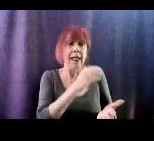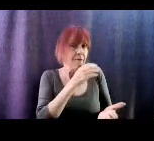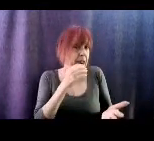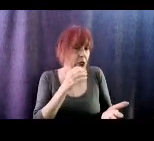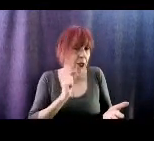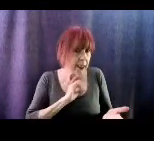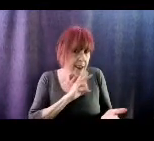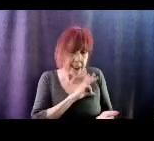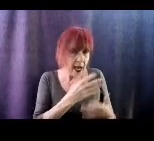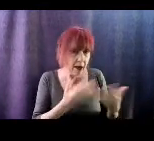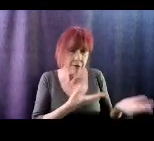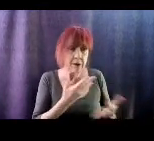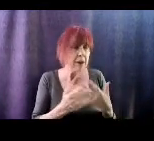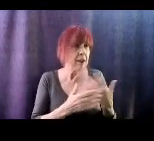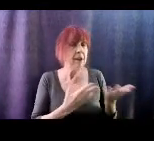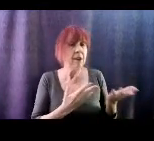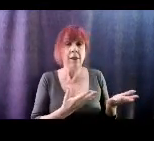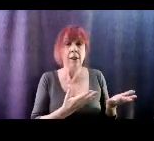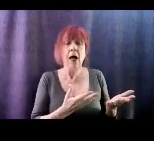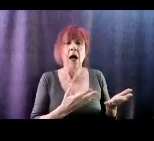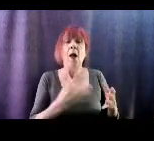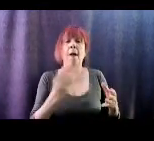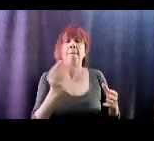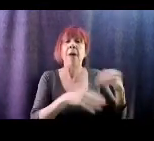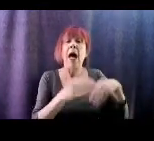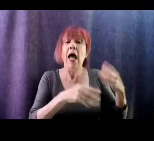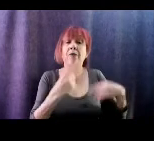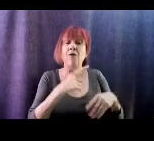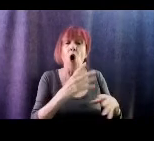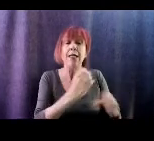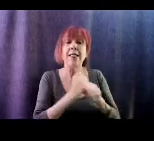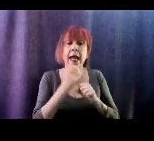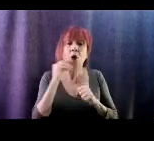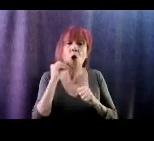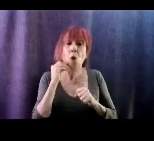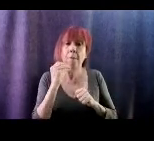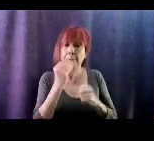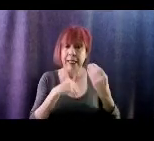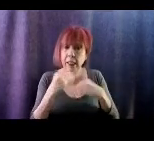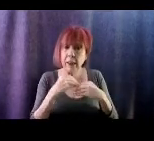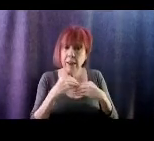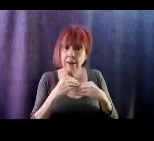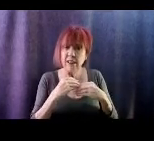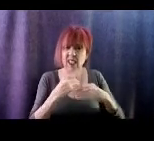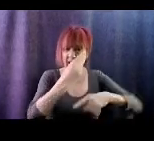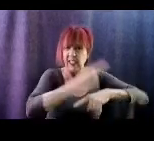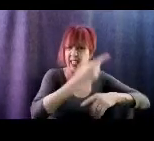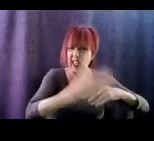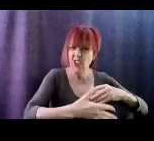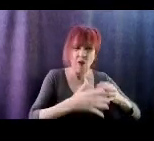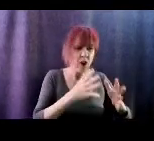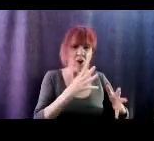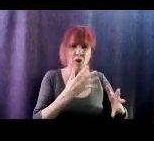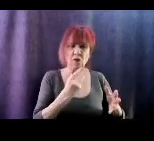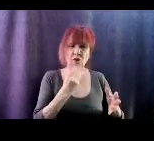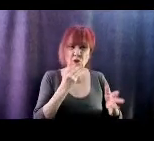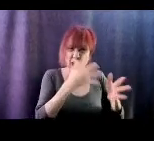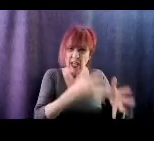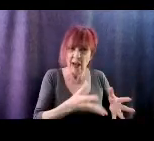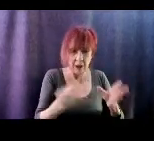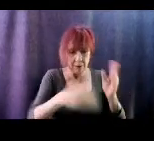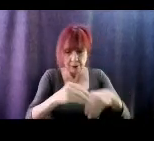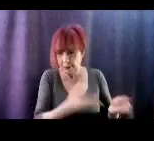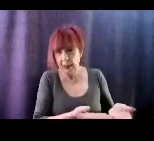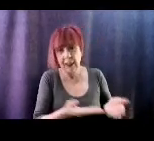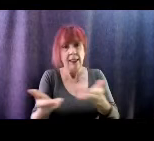do bag take-home. So the kids can take home meals with them at the end of the day. So there's a lot of opportunities within a